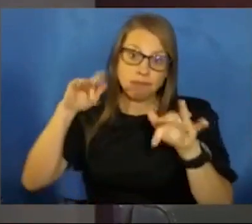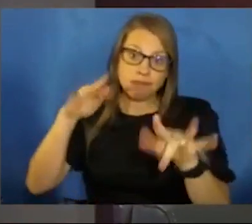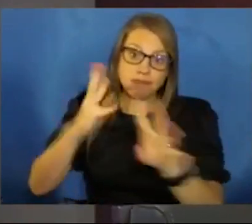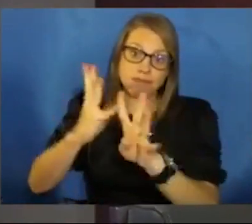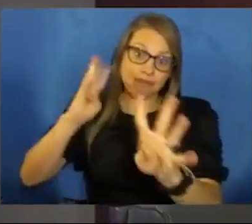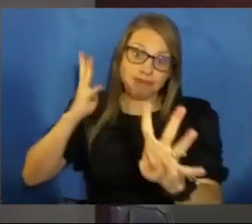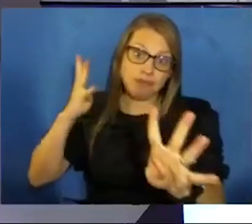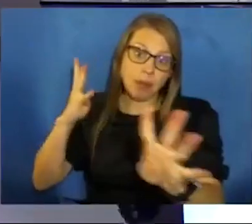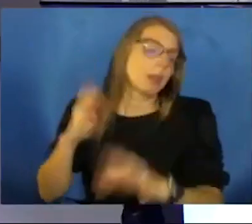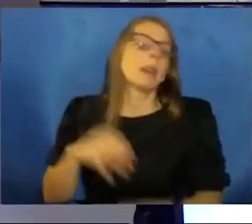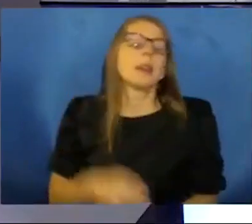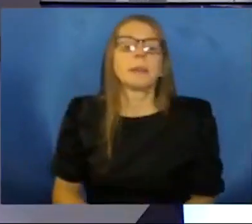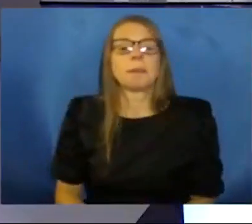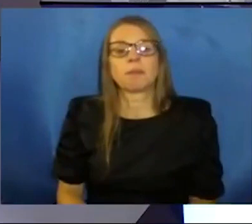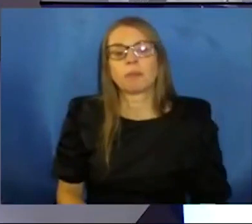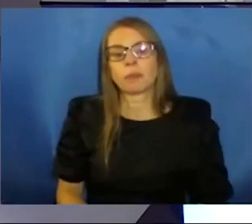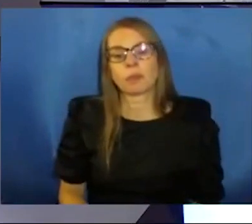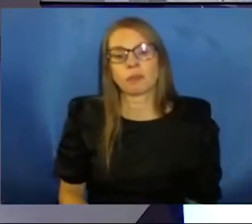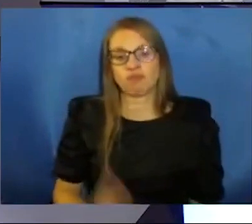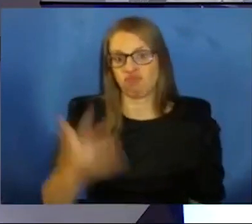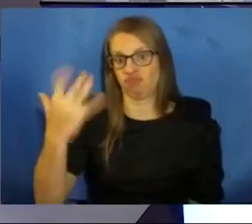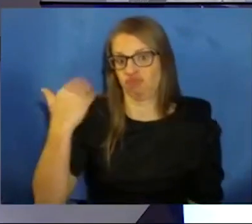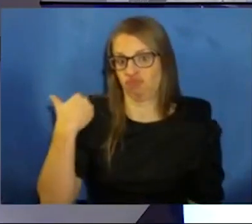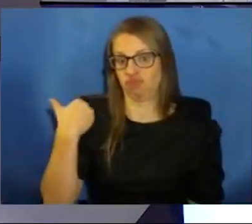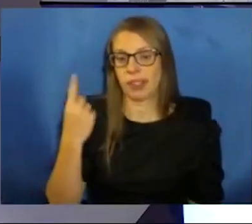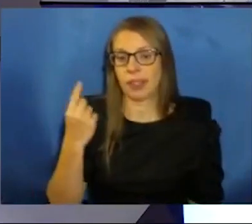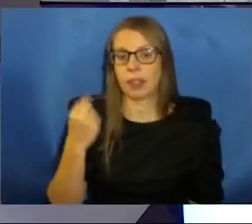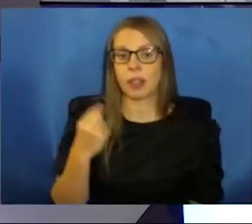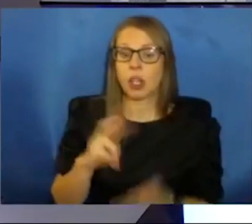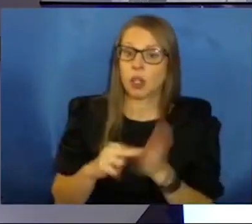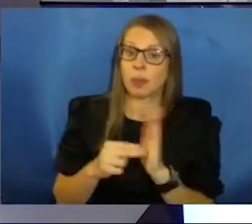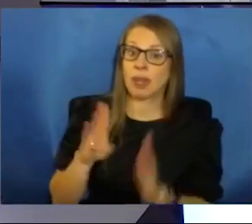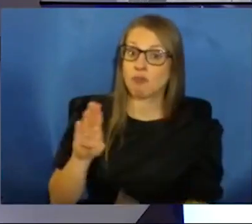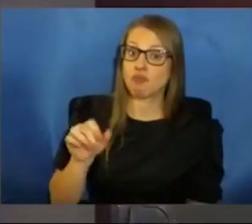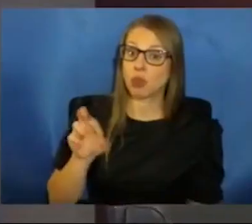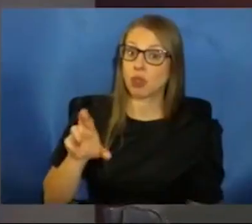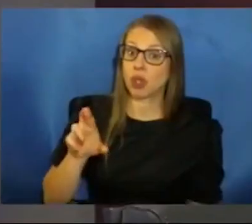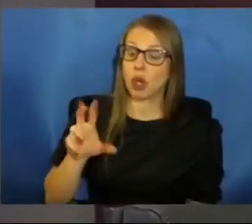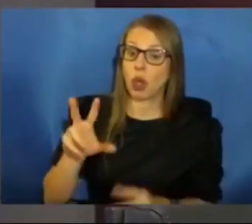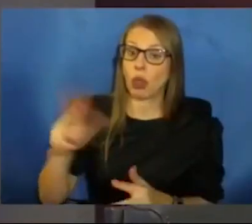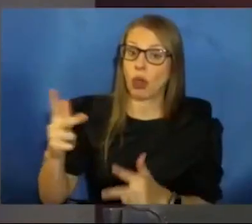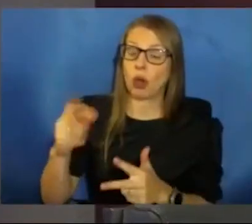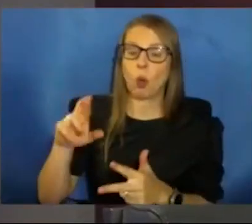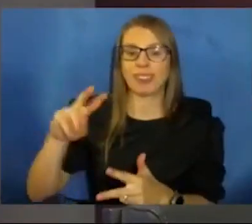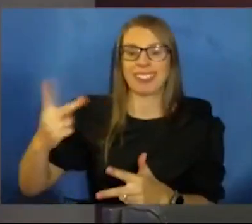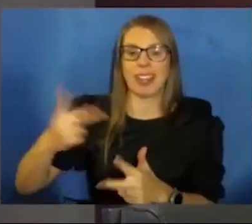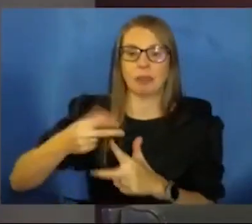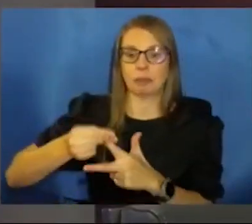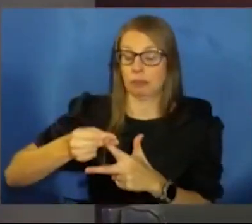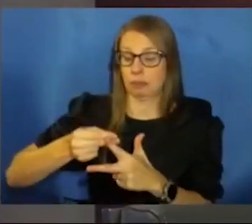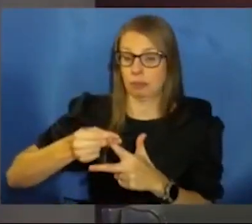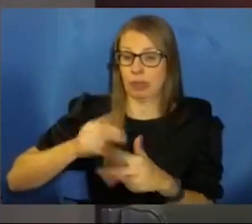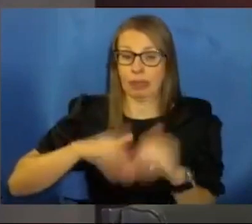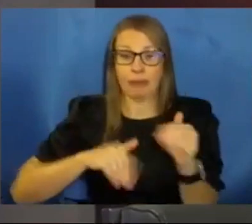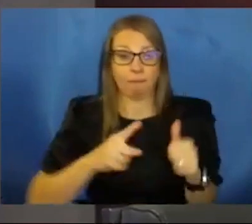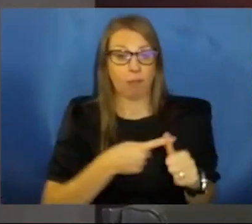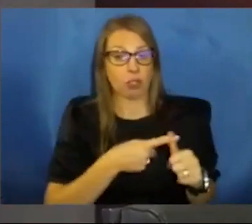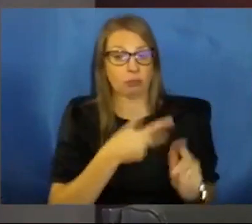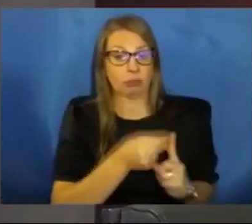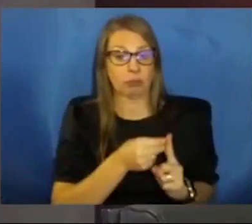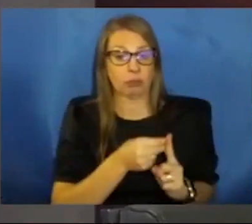I do think you'll see some resurgence of vaccine clinics, but it may not be at the same level that we